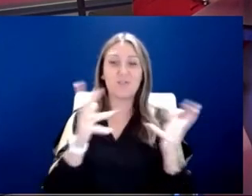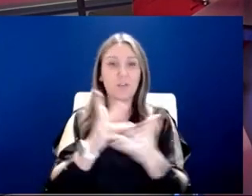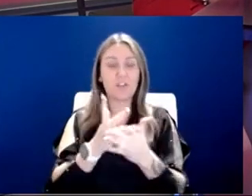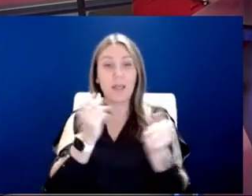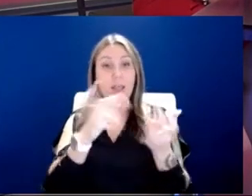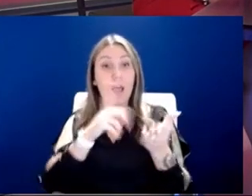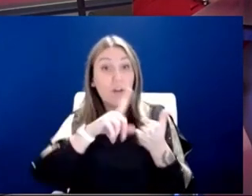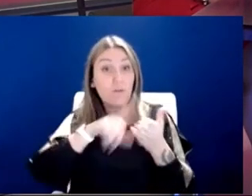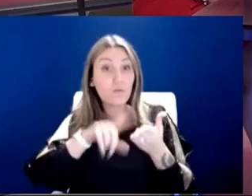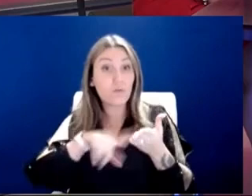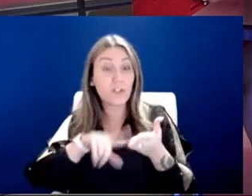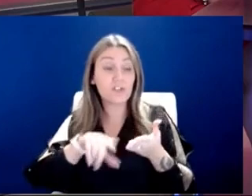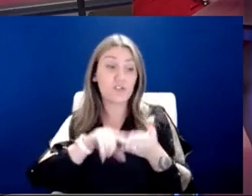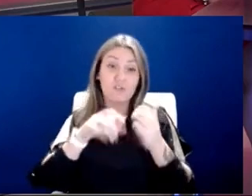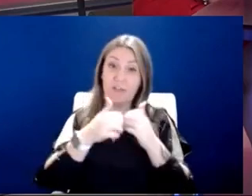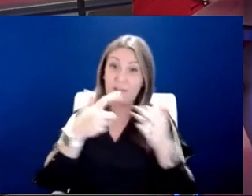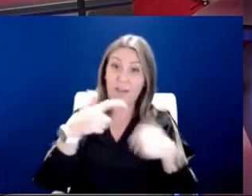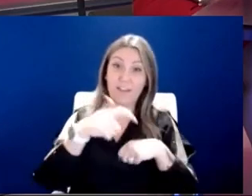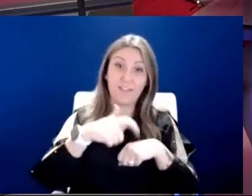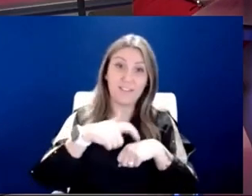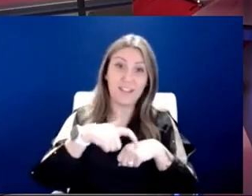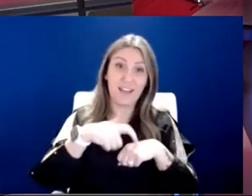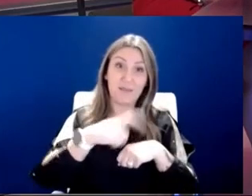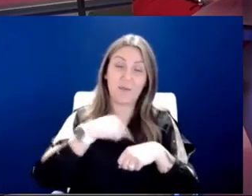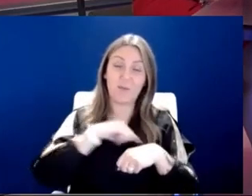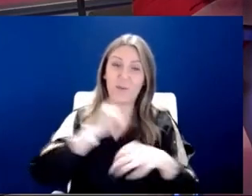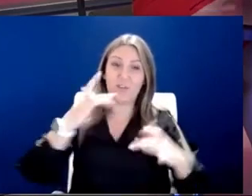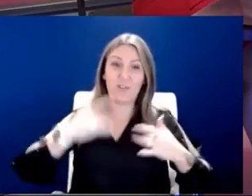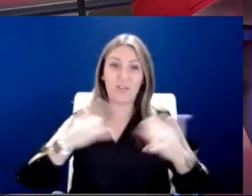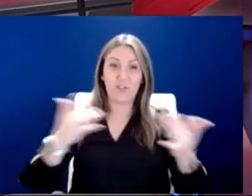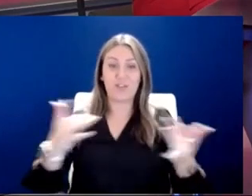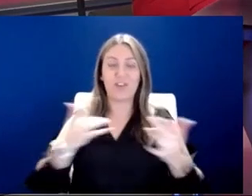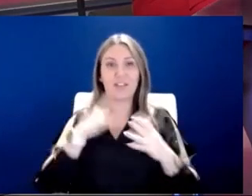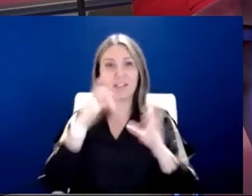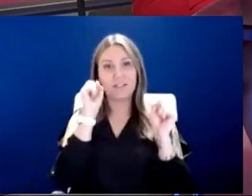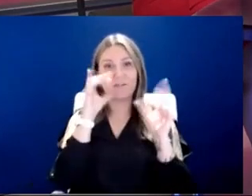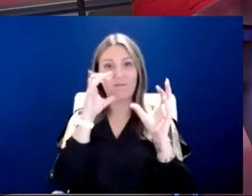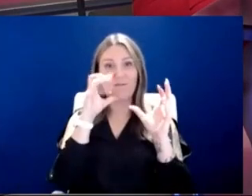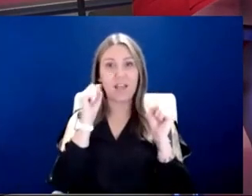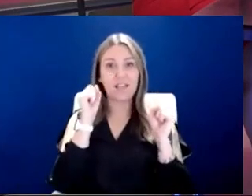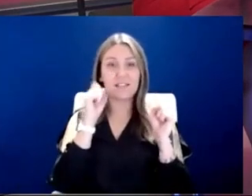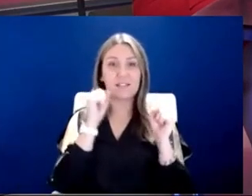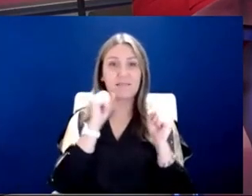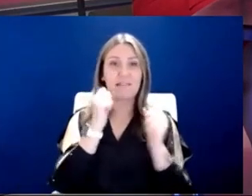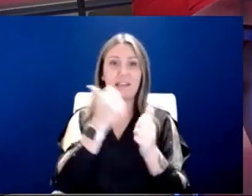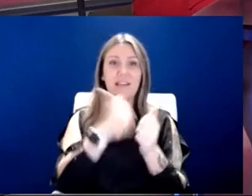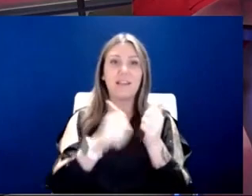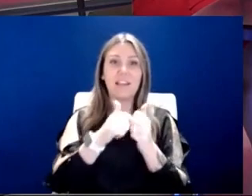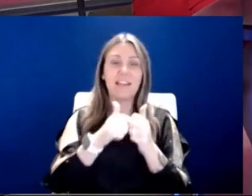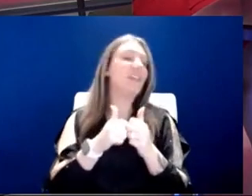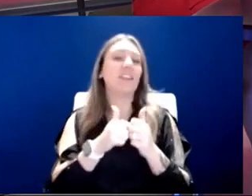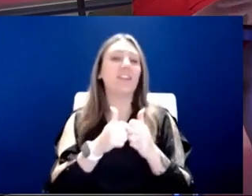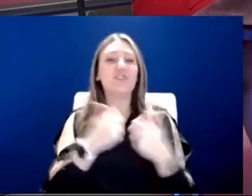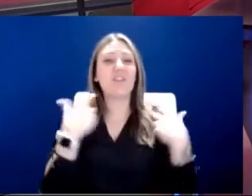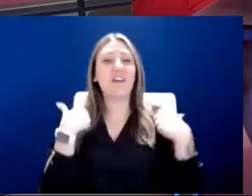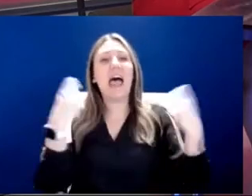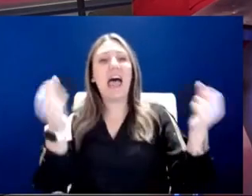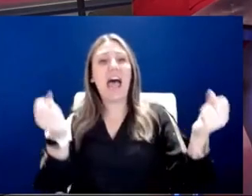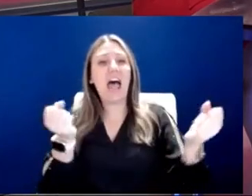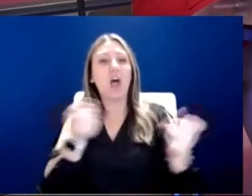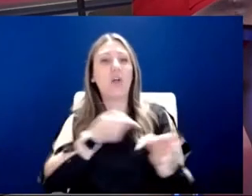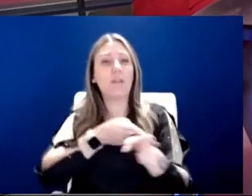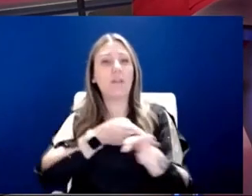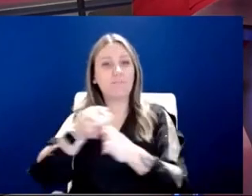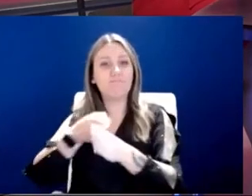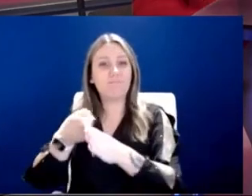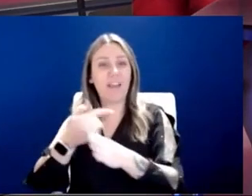and we're thrilled. It's fascinating because every single health discipline has a heart connection. That's and right. so we're going to get into that